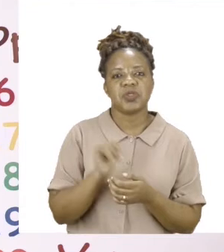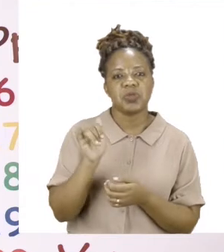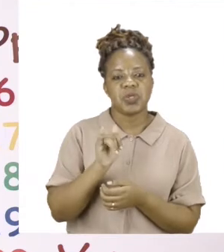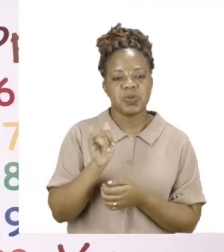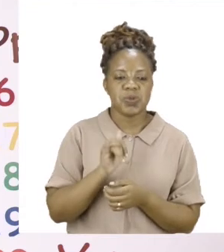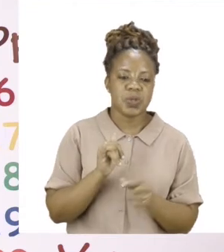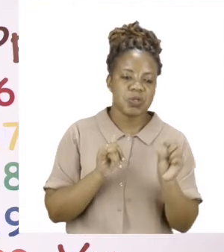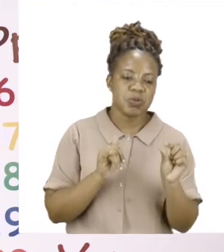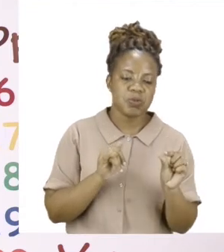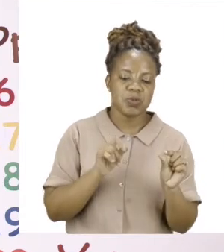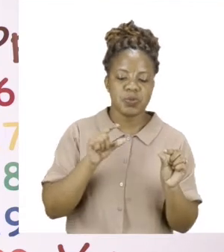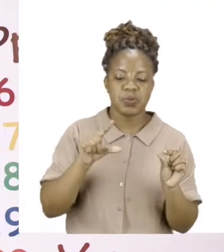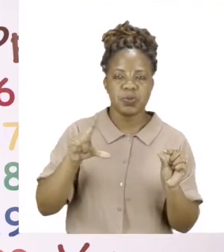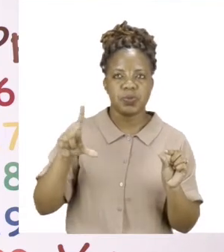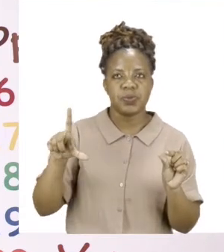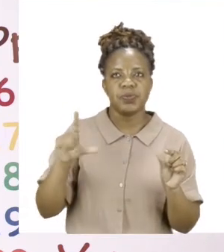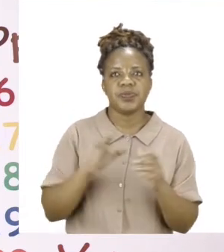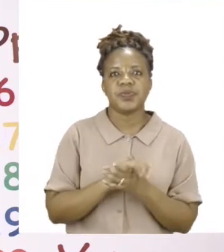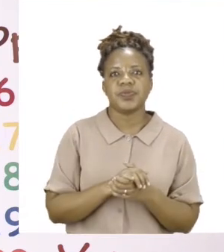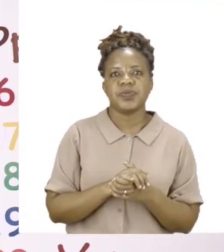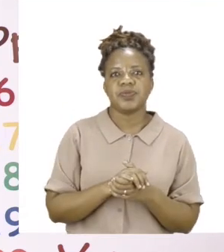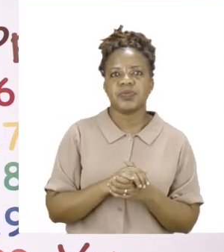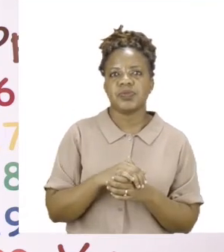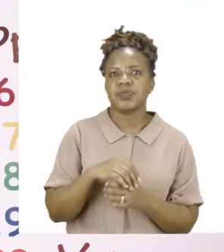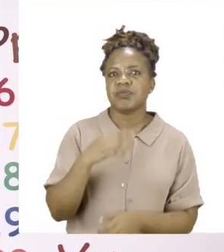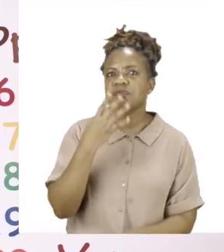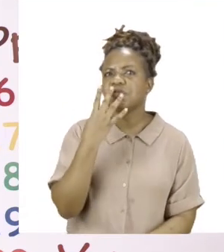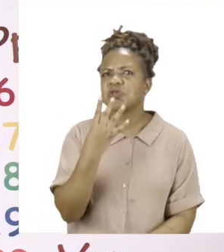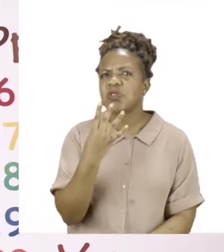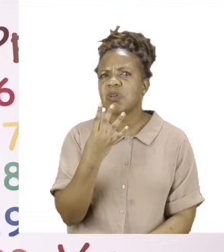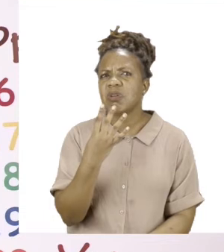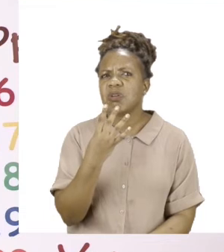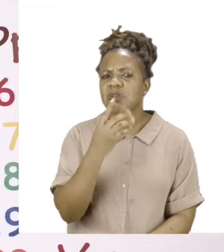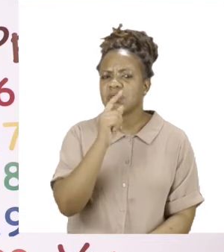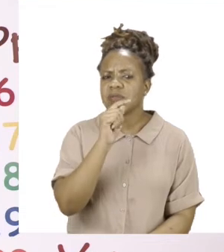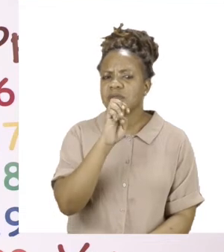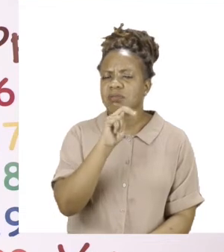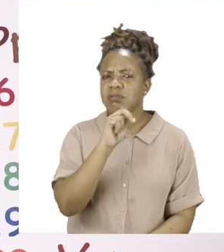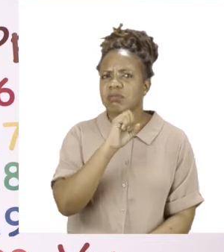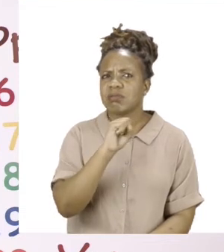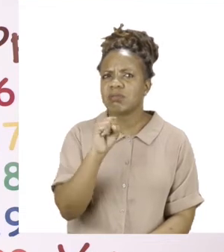number line. The next number is 4. Do we see a 4 for Mr. Tens?